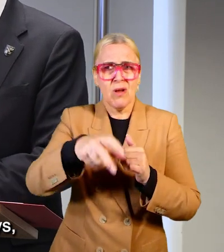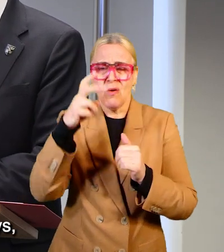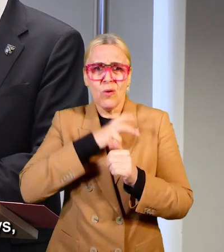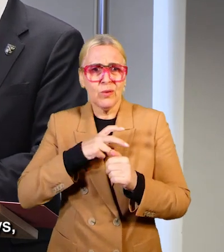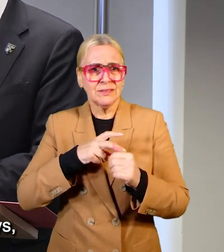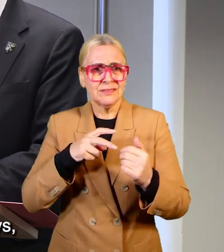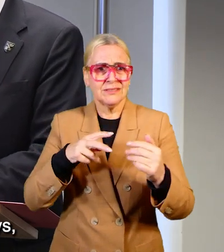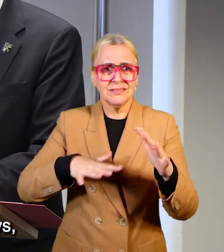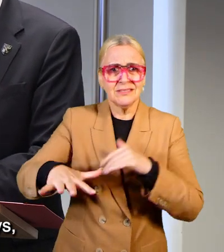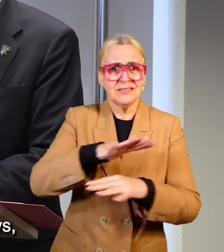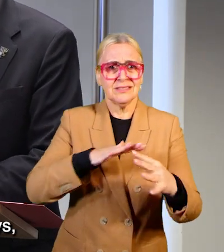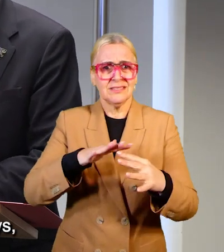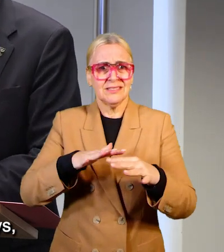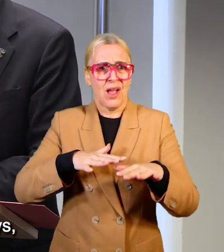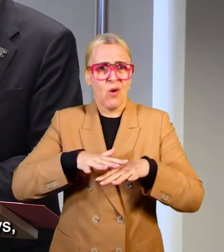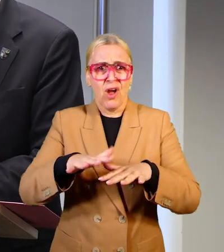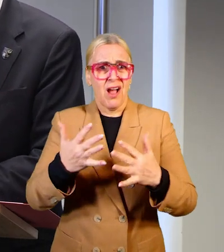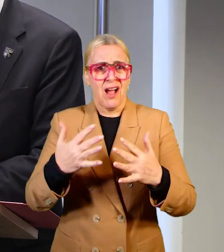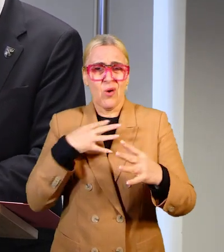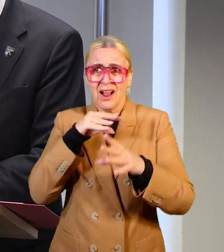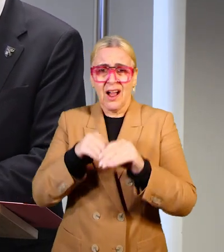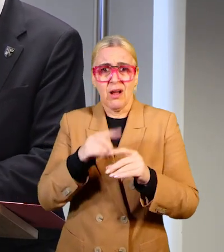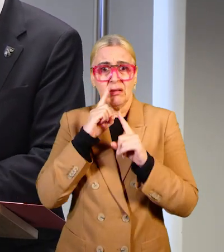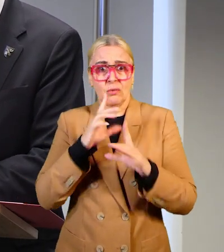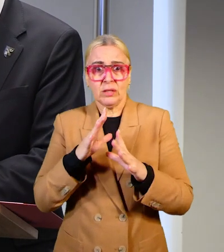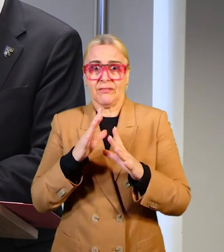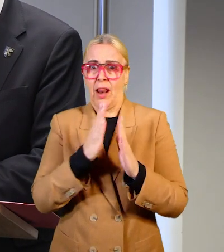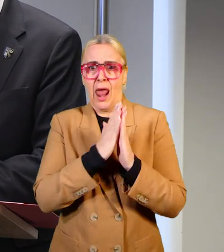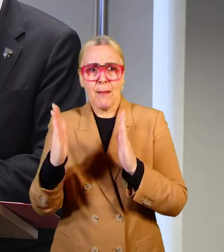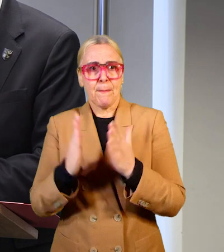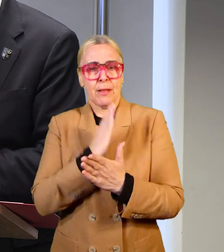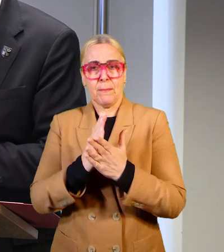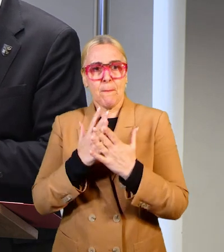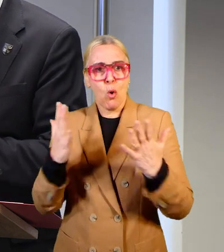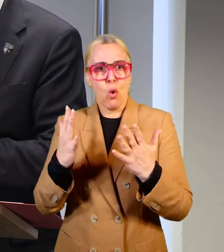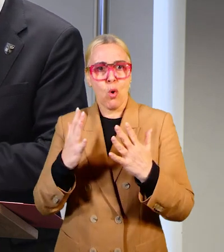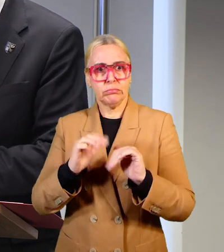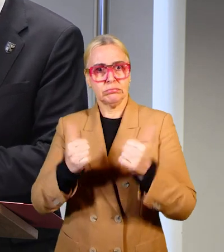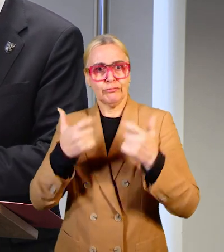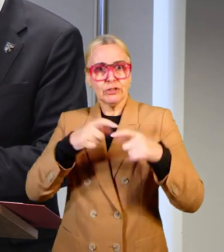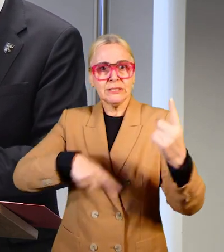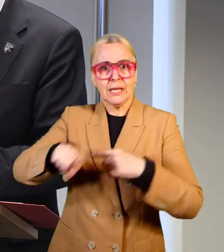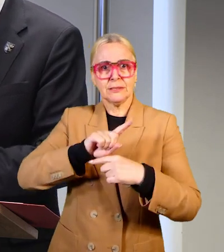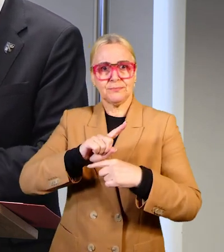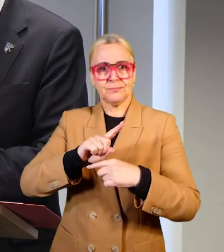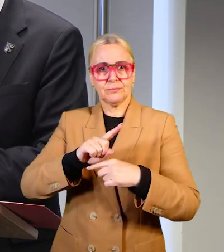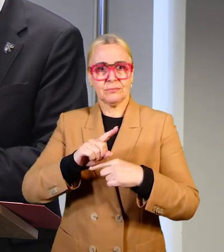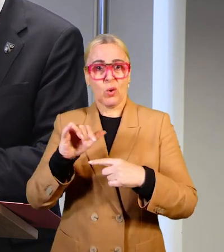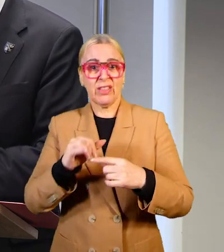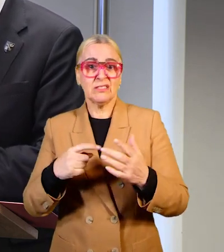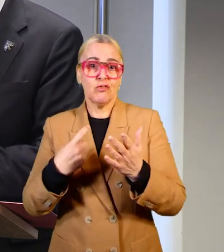other structures on our highways, tackling the scourge of potholes and an ageing